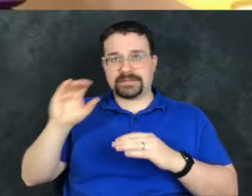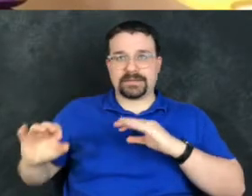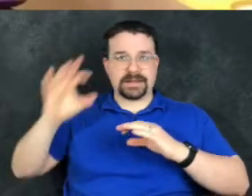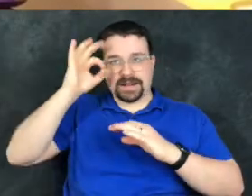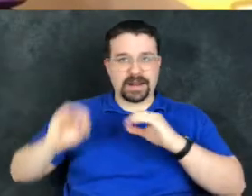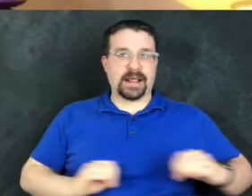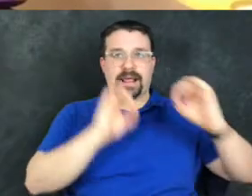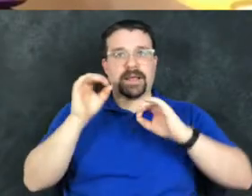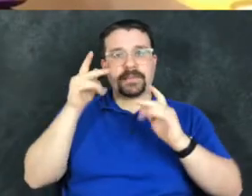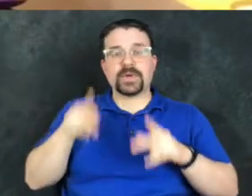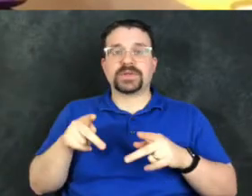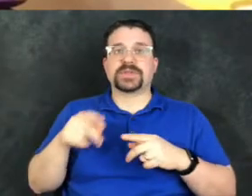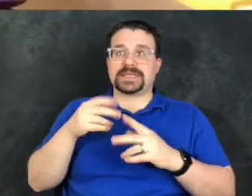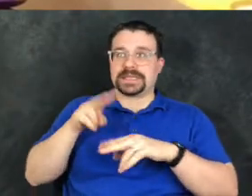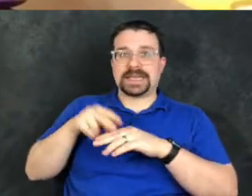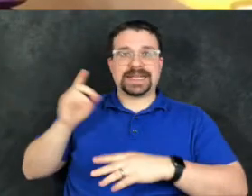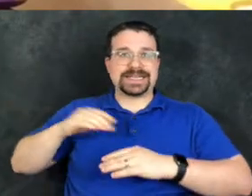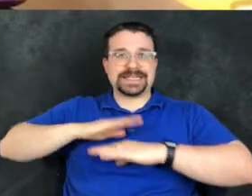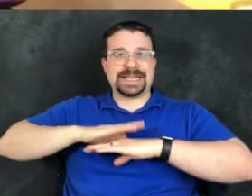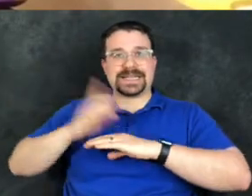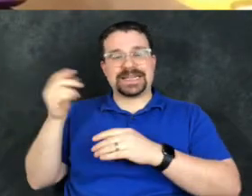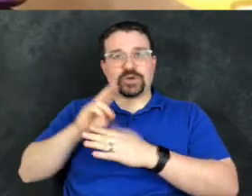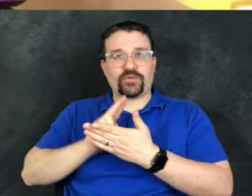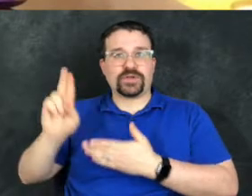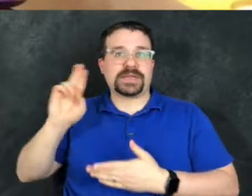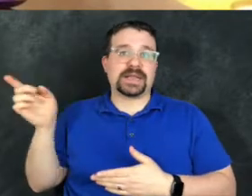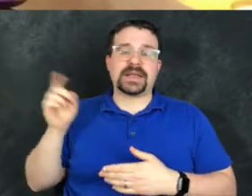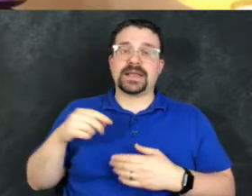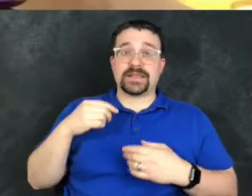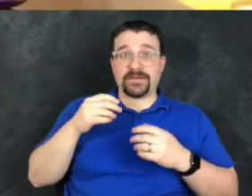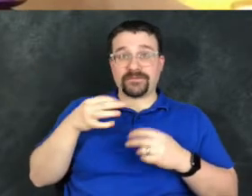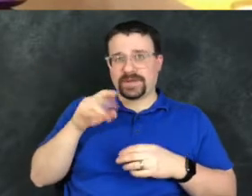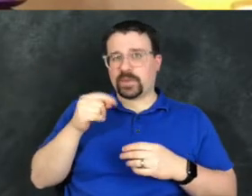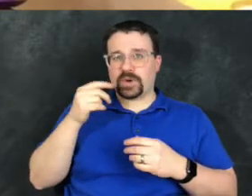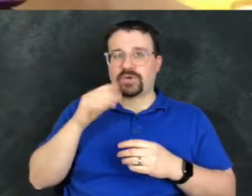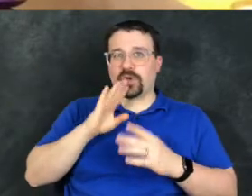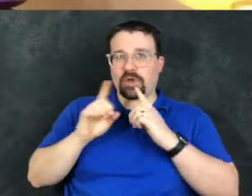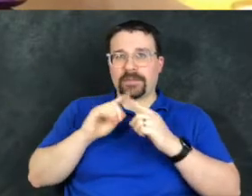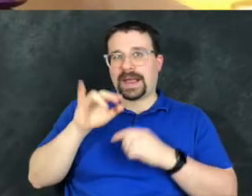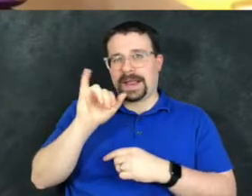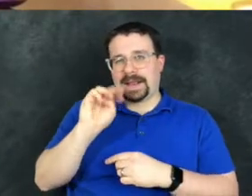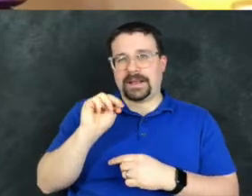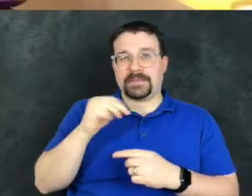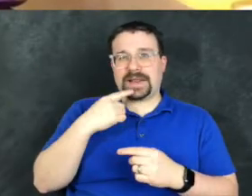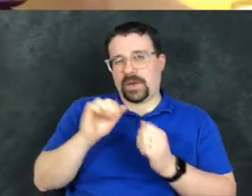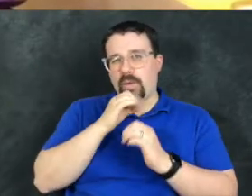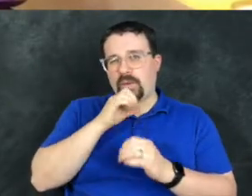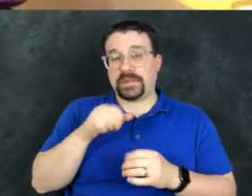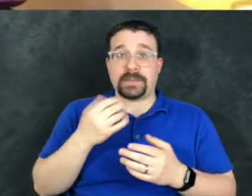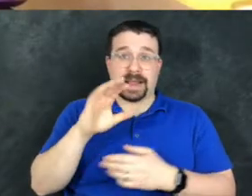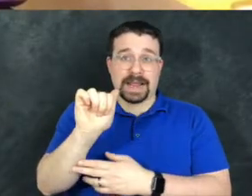Taylor University. The fact that we were communicating by instant messenger tells you how old this memory